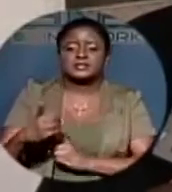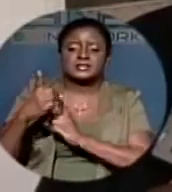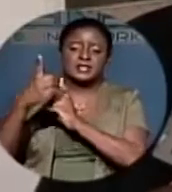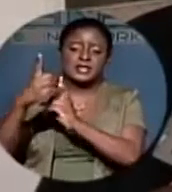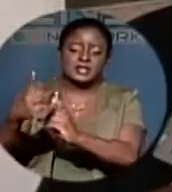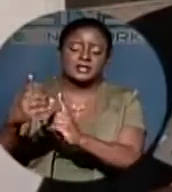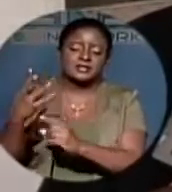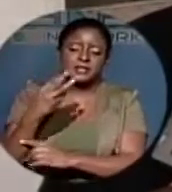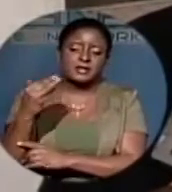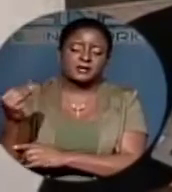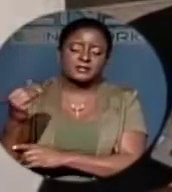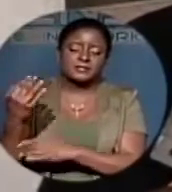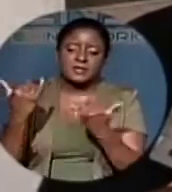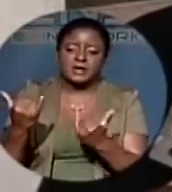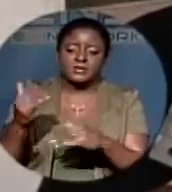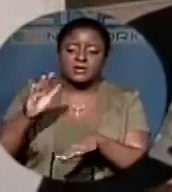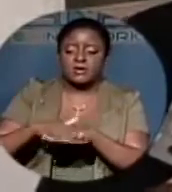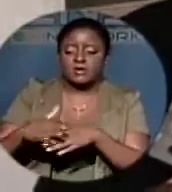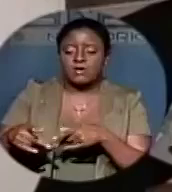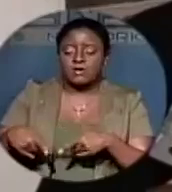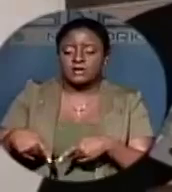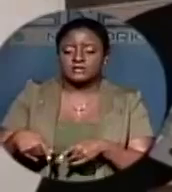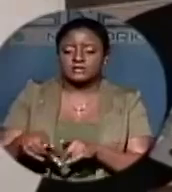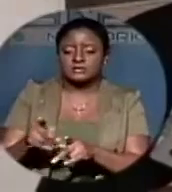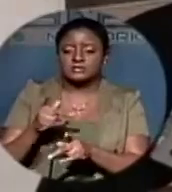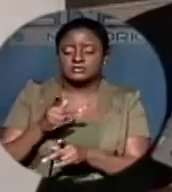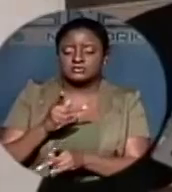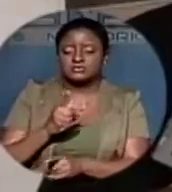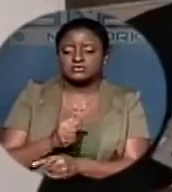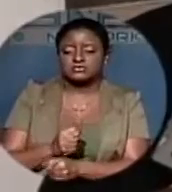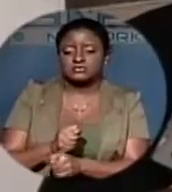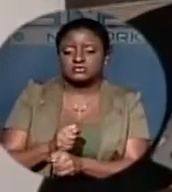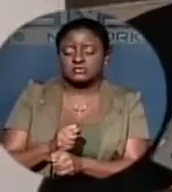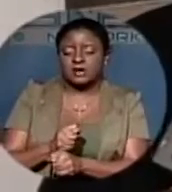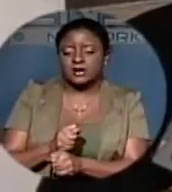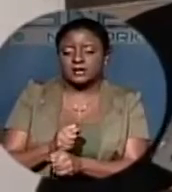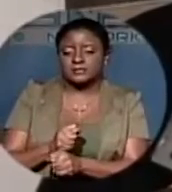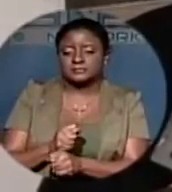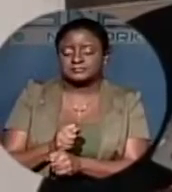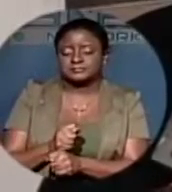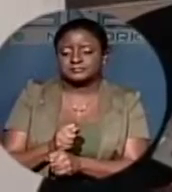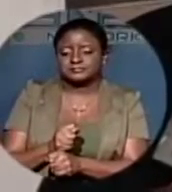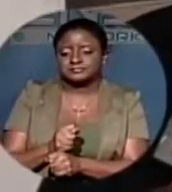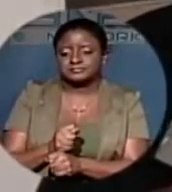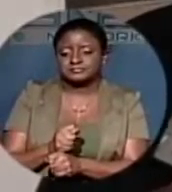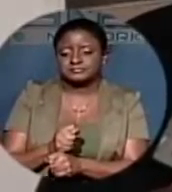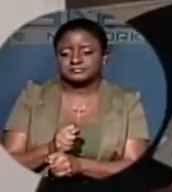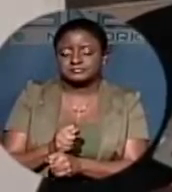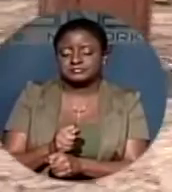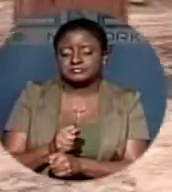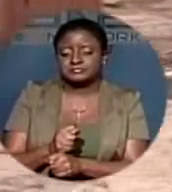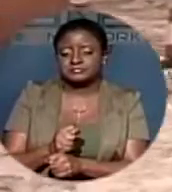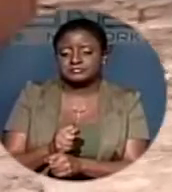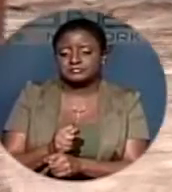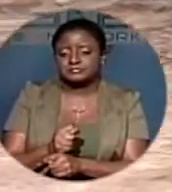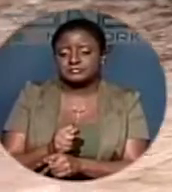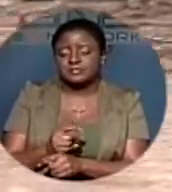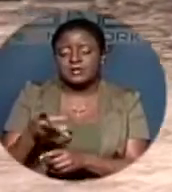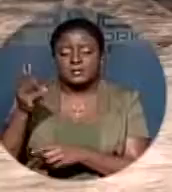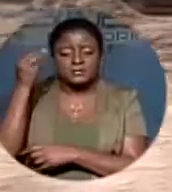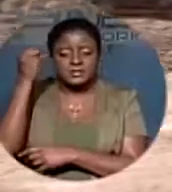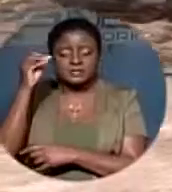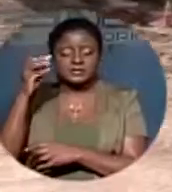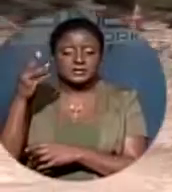with all 3 of these projects, and we expect that they may be done simultaneously, and so they will all complement each other. Minister